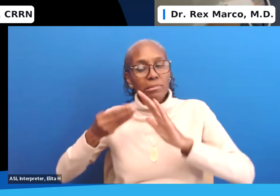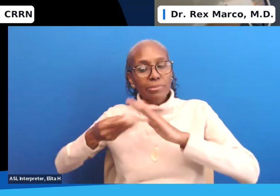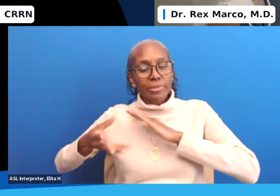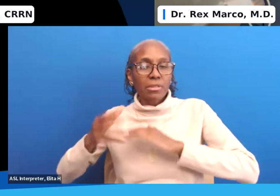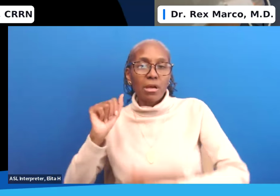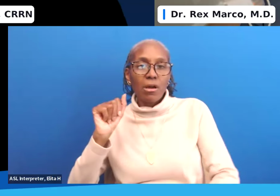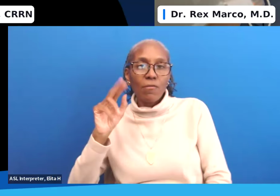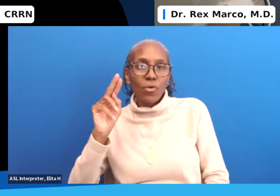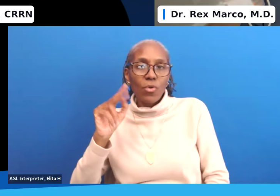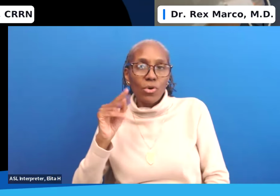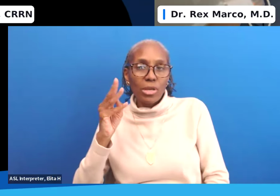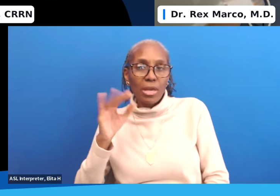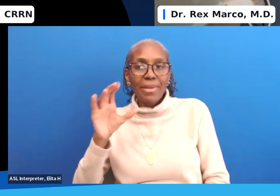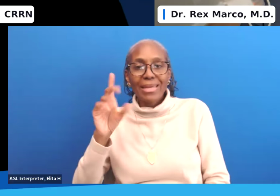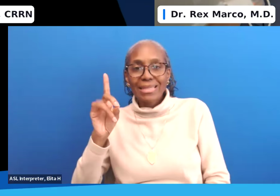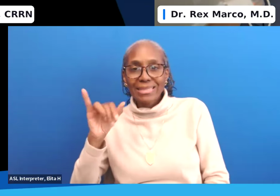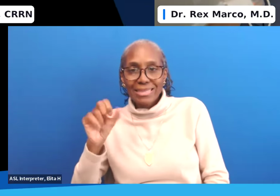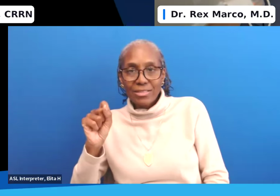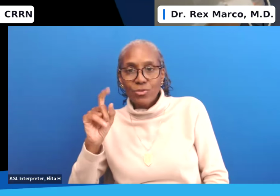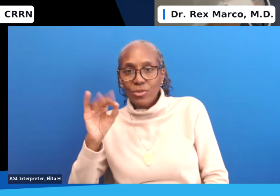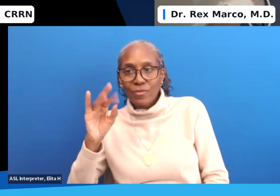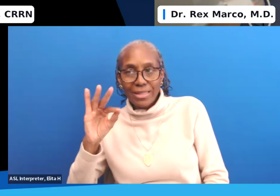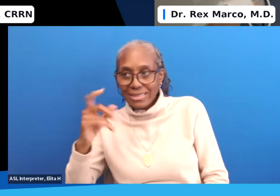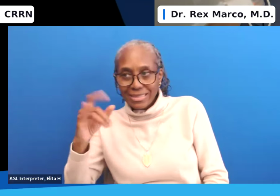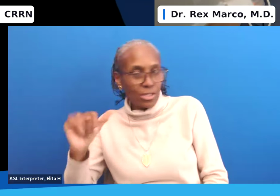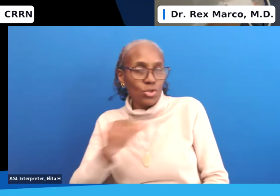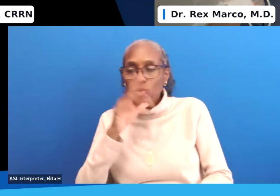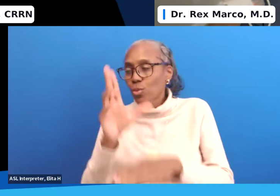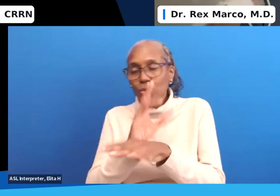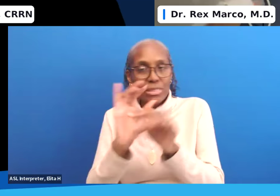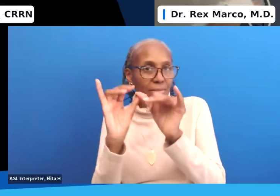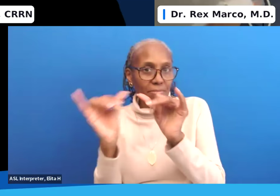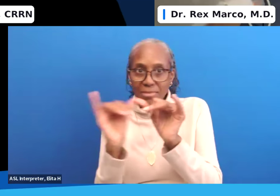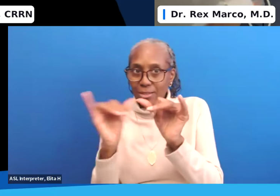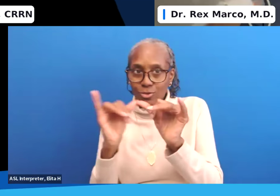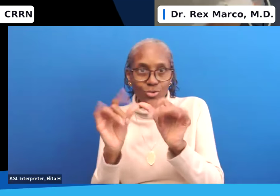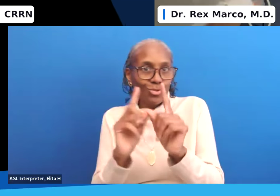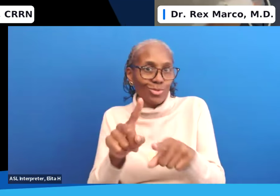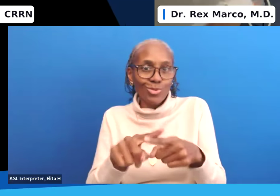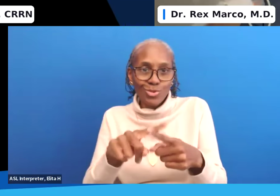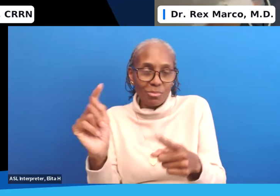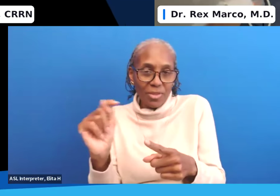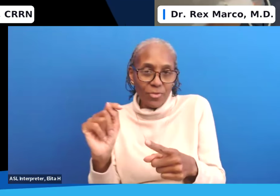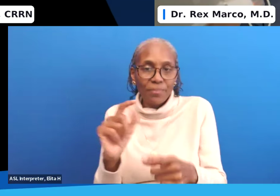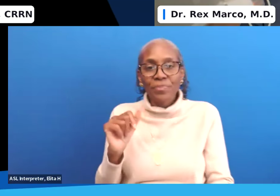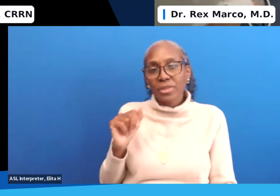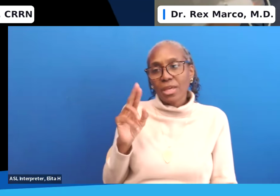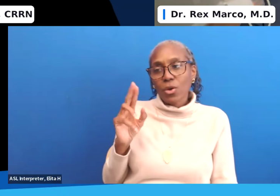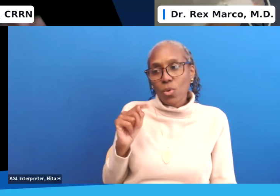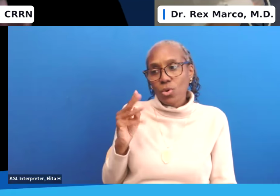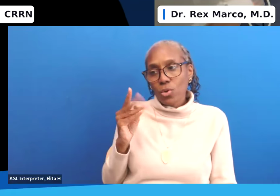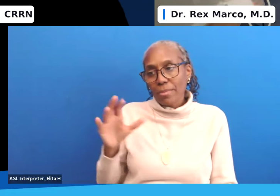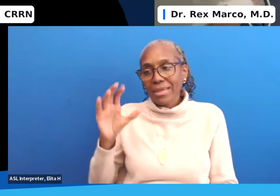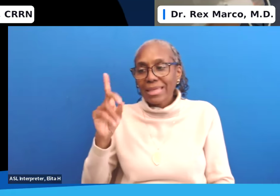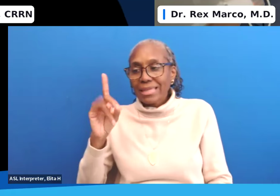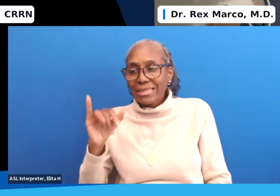autonomic dysreflexia, which you don't want to use as your gauge to have to an autonomic dysreflexia